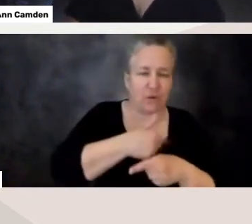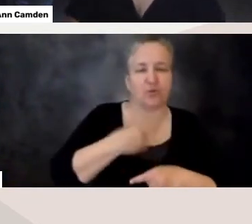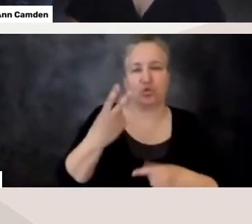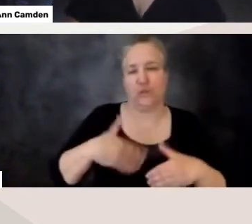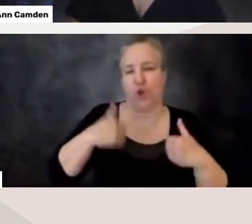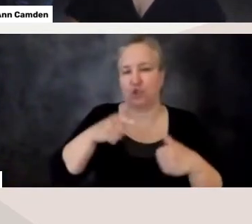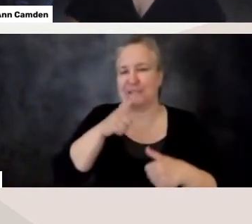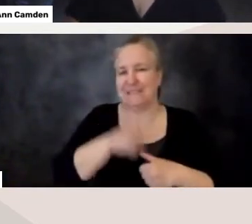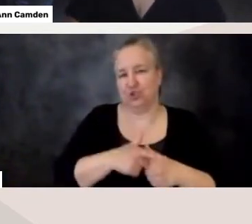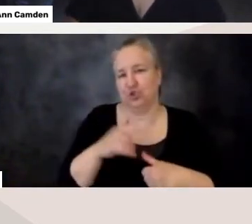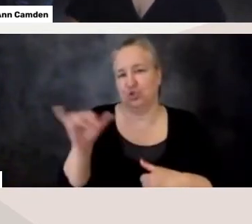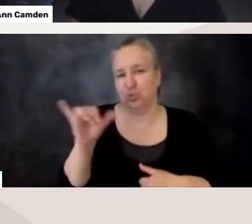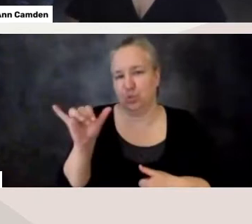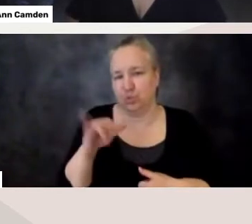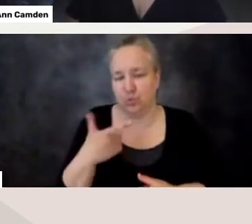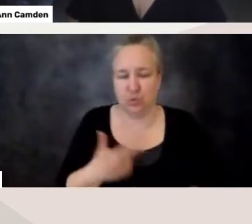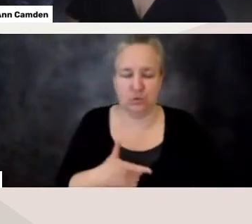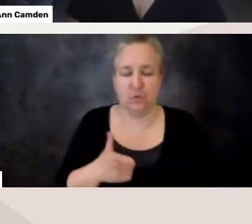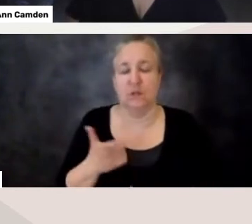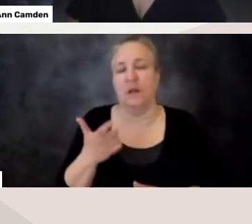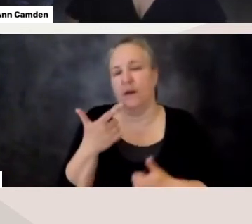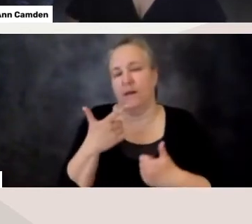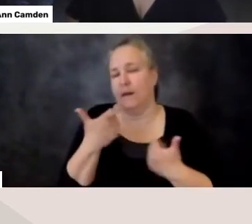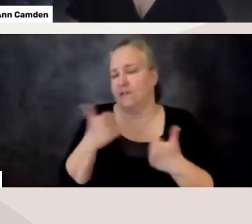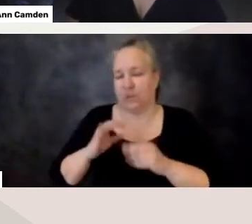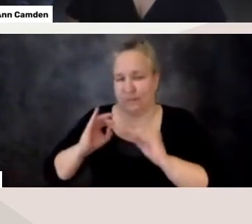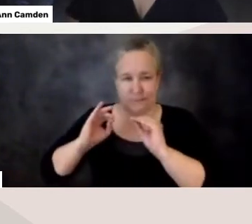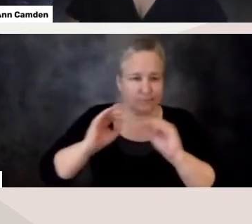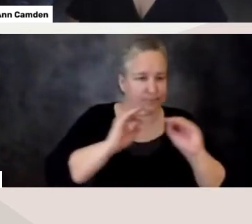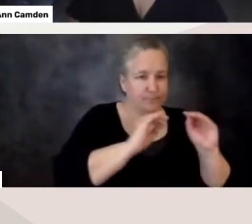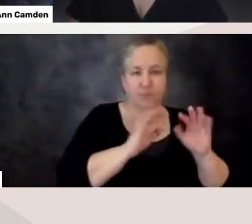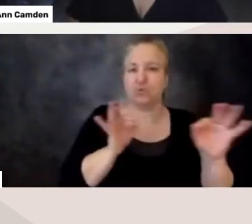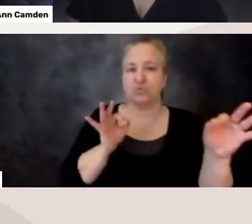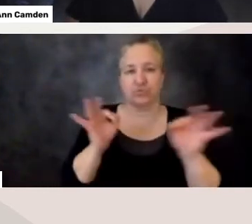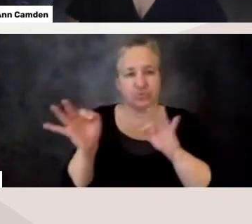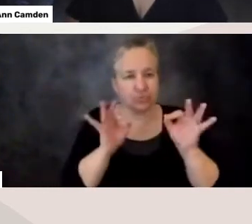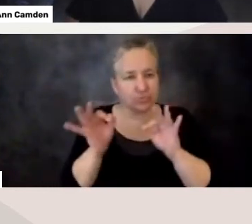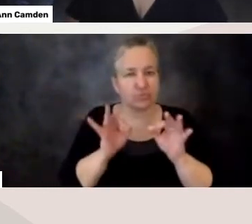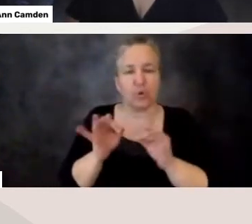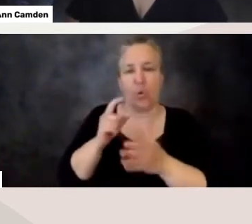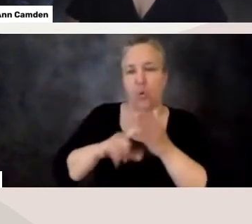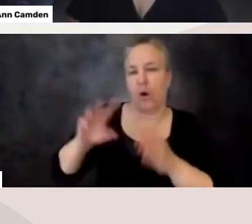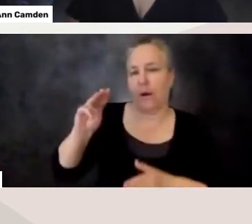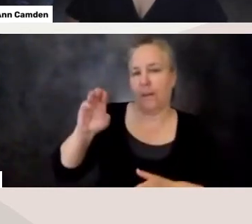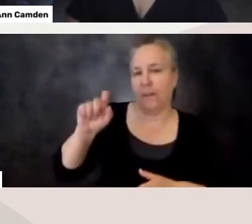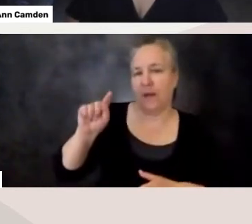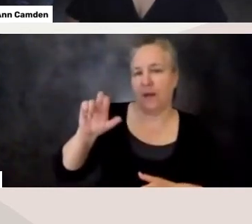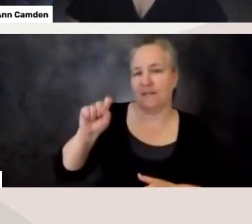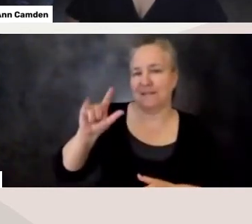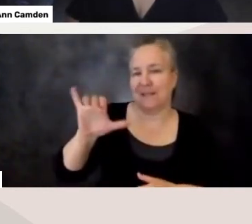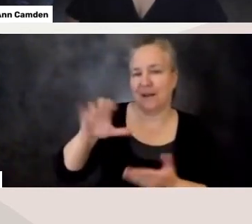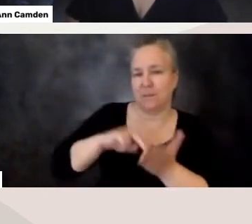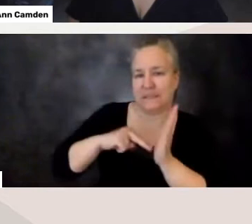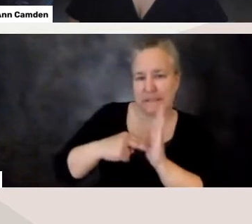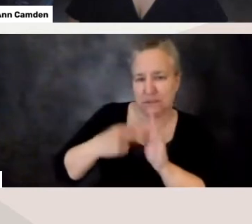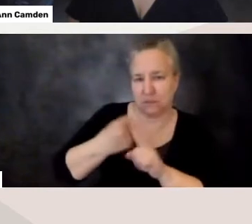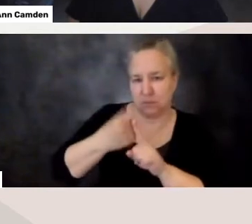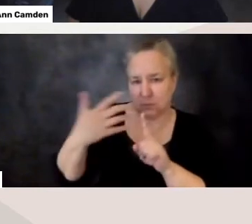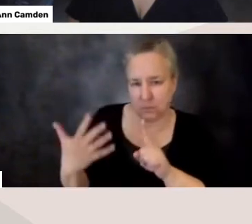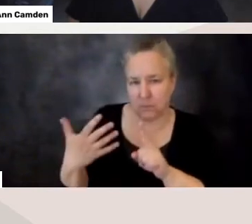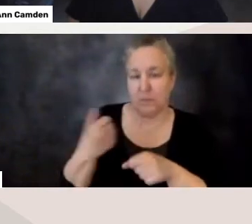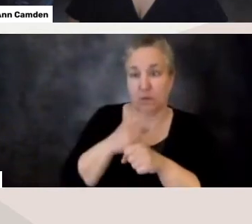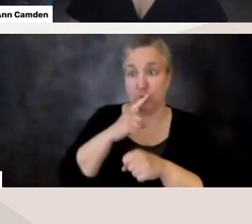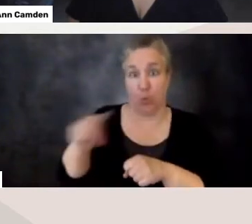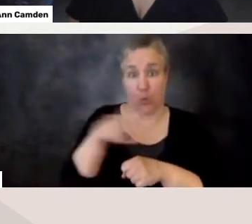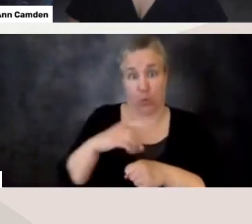younger sisters as well, and just try to explain to them what metastatic is, and to make sure they get